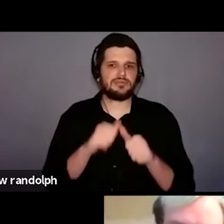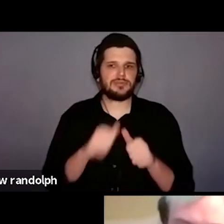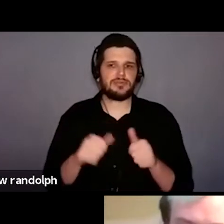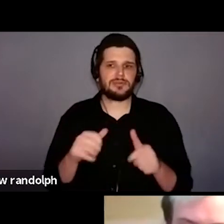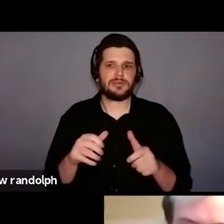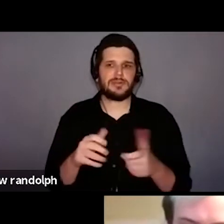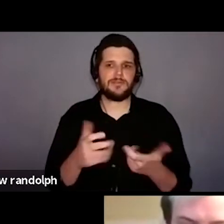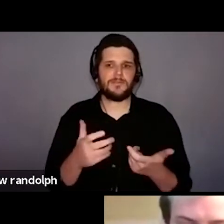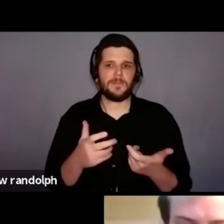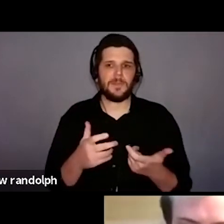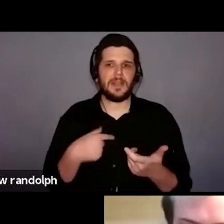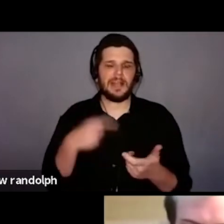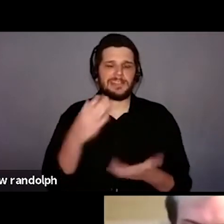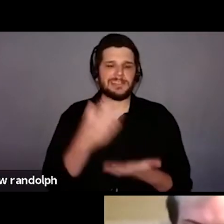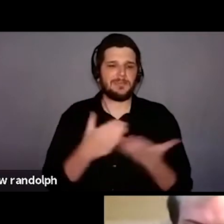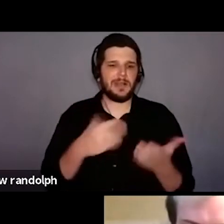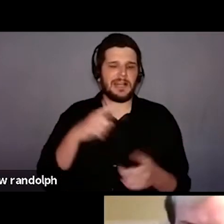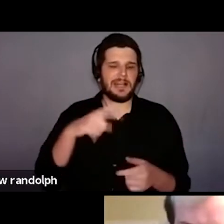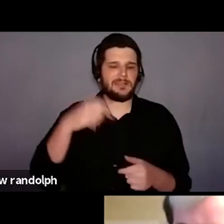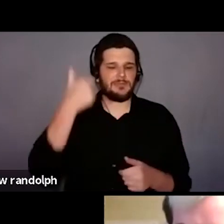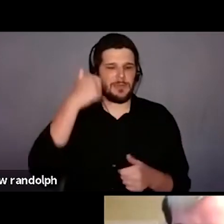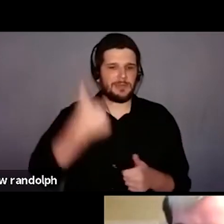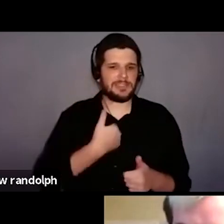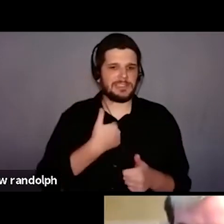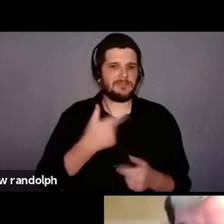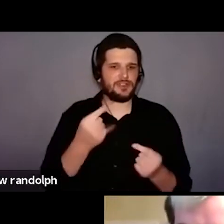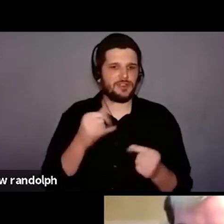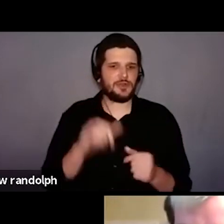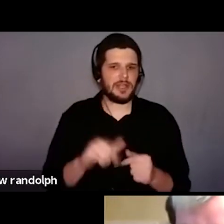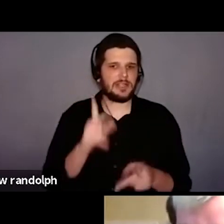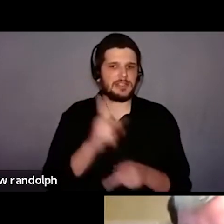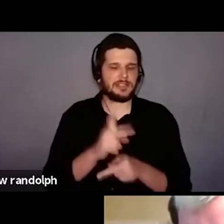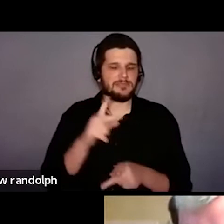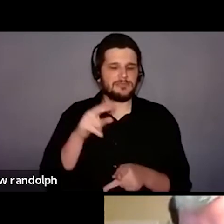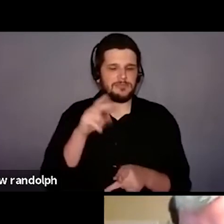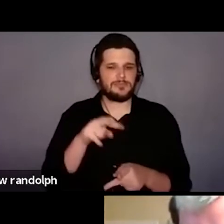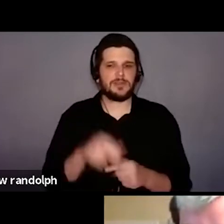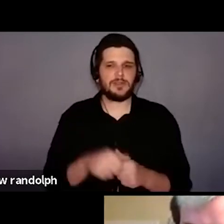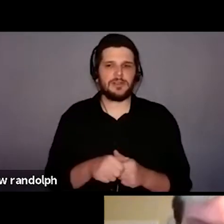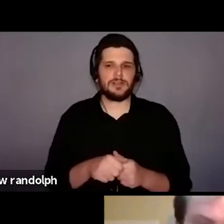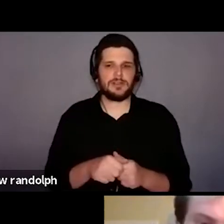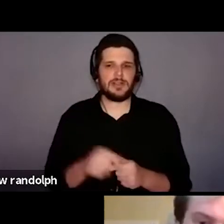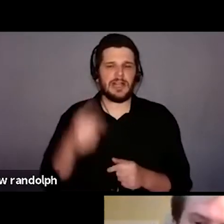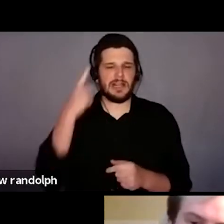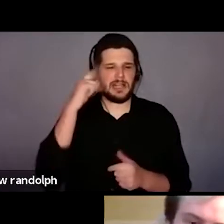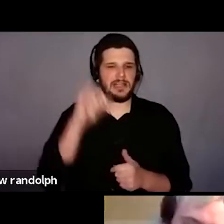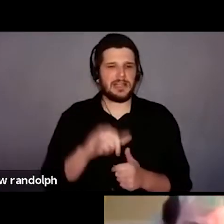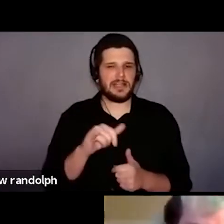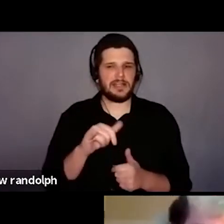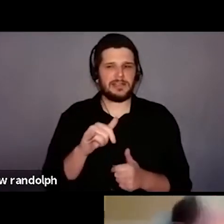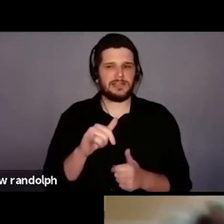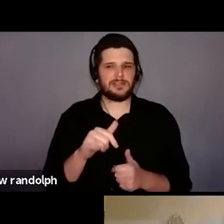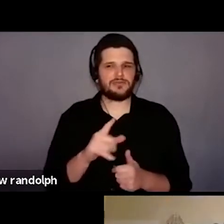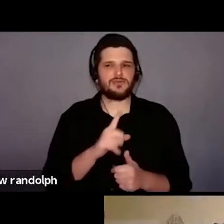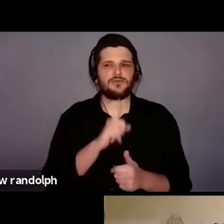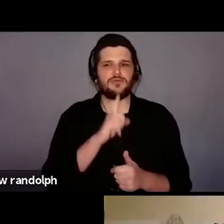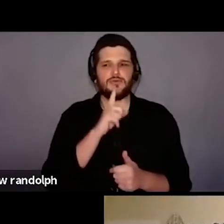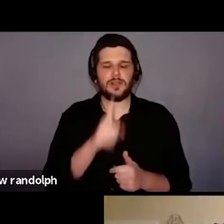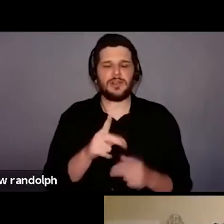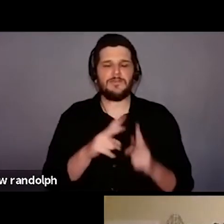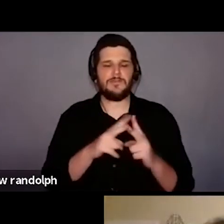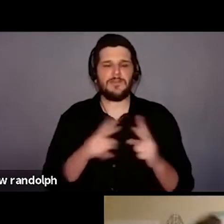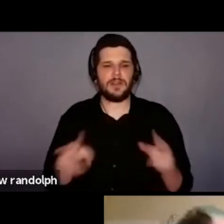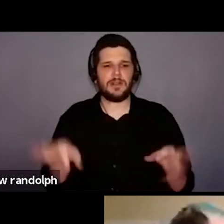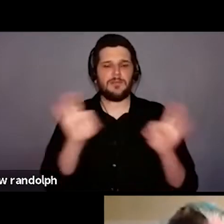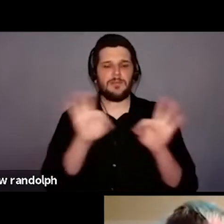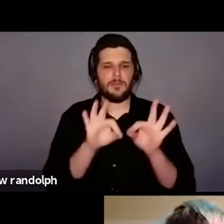that sometimes I need to be reminded to do that by friends. And I think that it's extraordinarily important